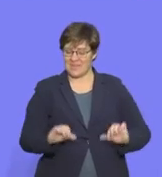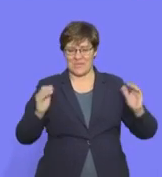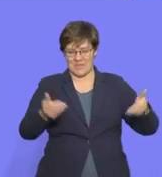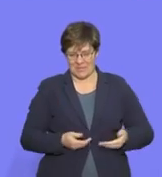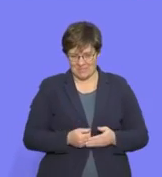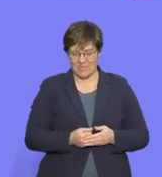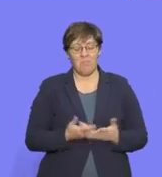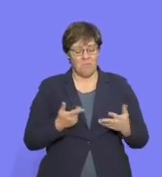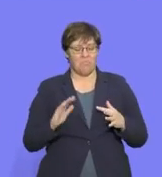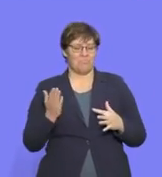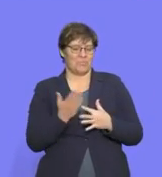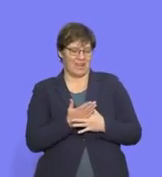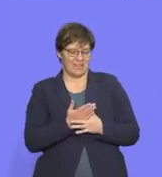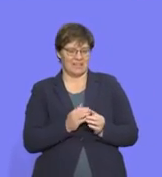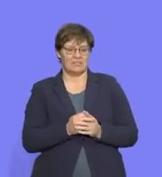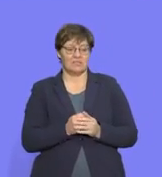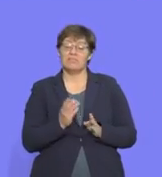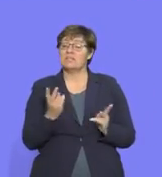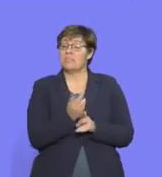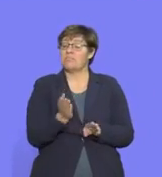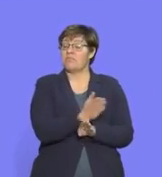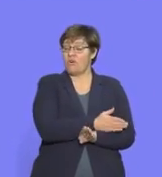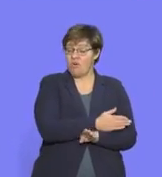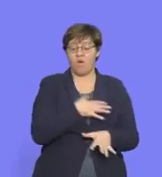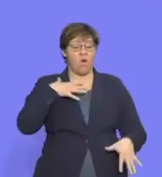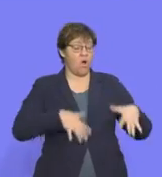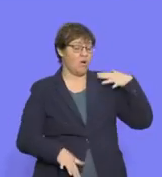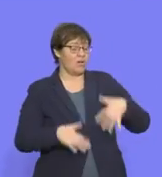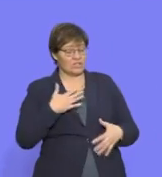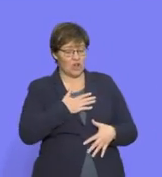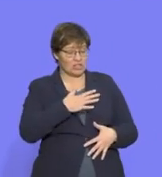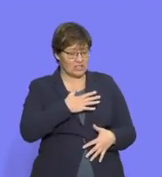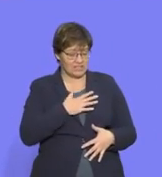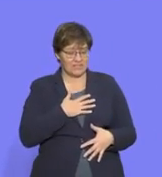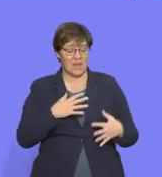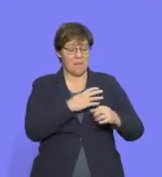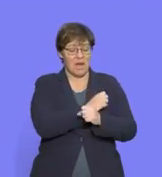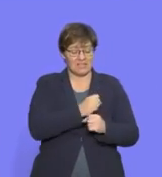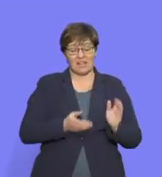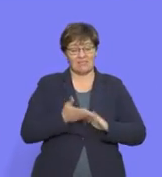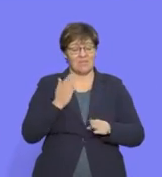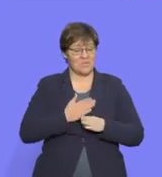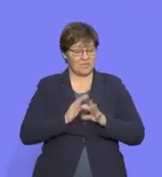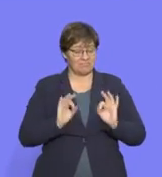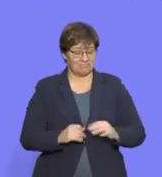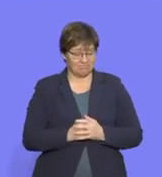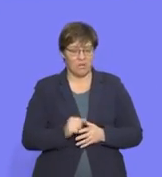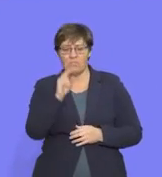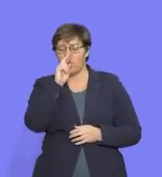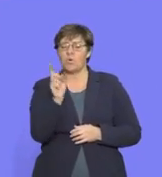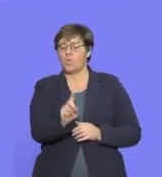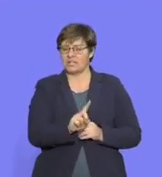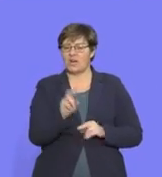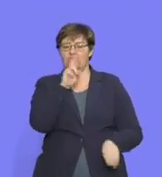Welcome back, Life Sciences, from your break. As I said before, get the oxygen going, get the muscles going. Right, we are